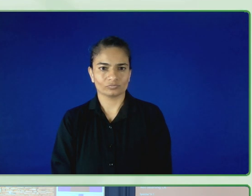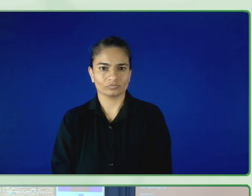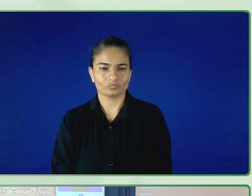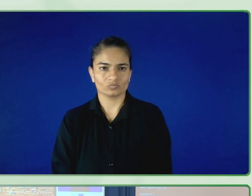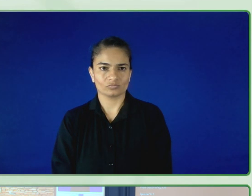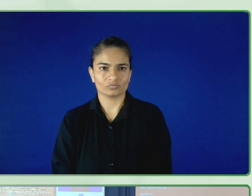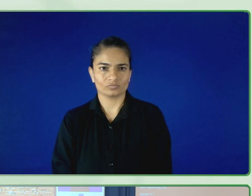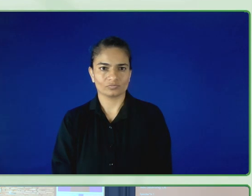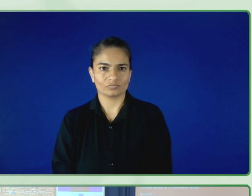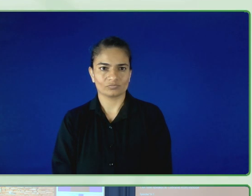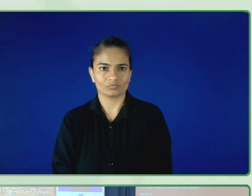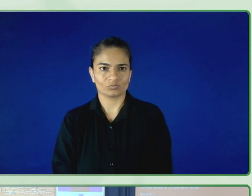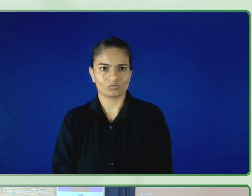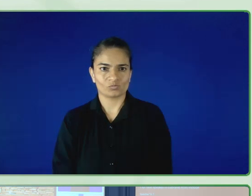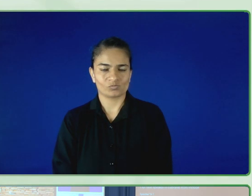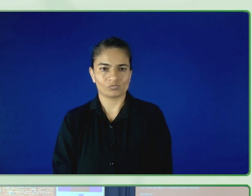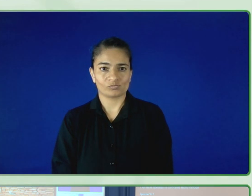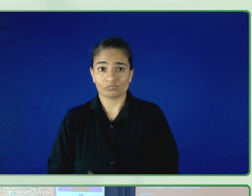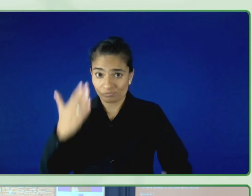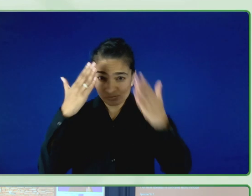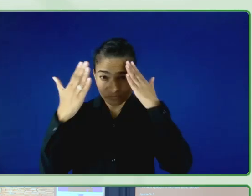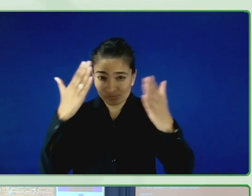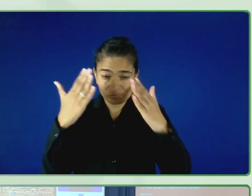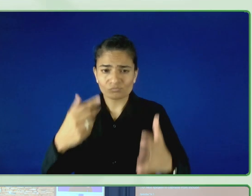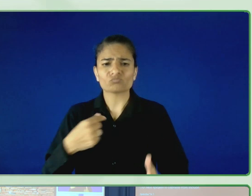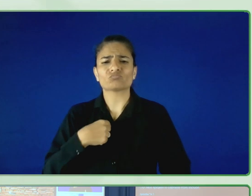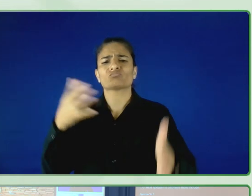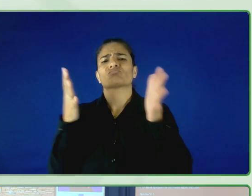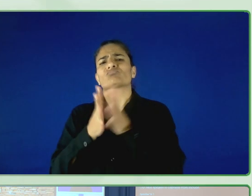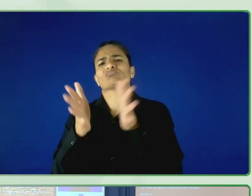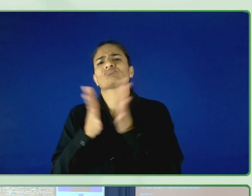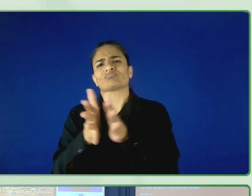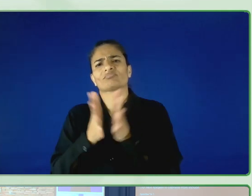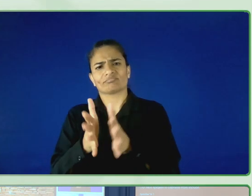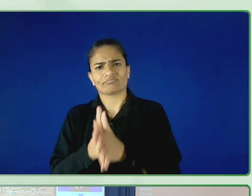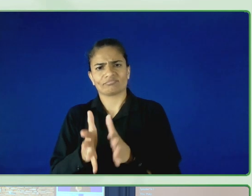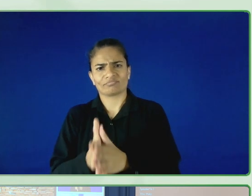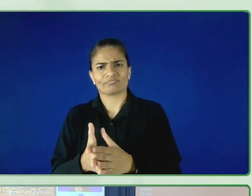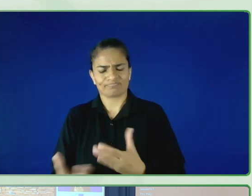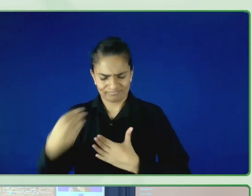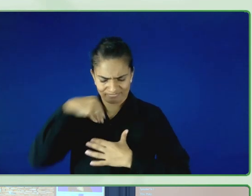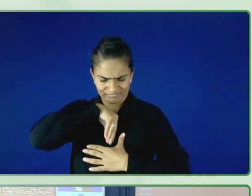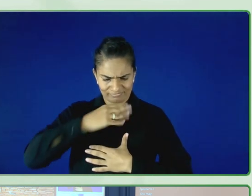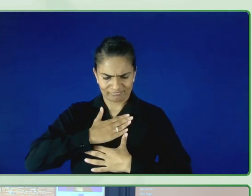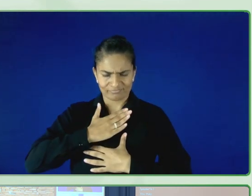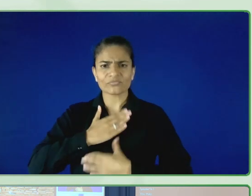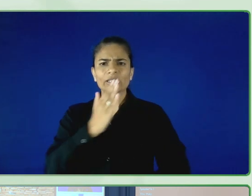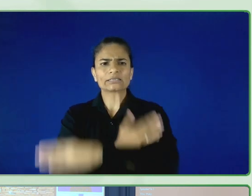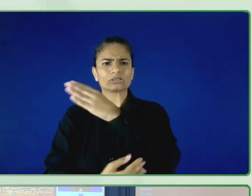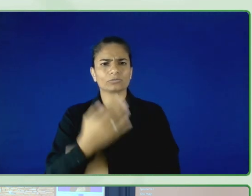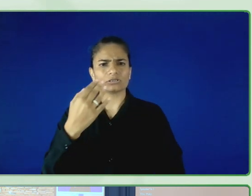If I have to tell you a story about what it implies to have a disability and looking for a job in Latin America